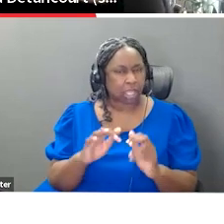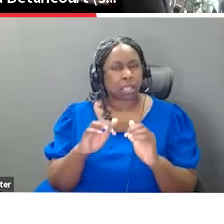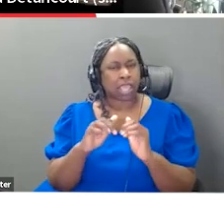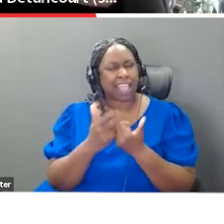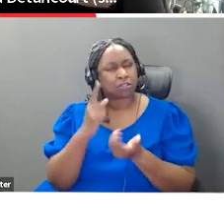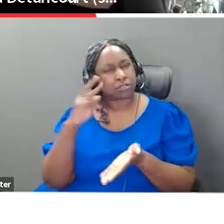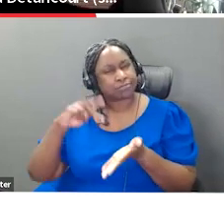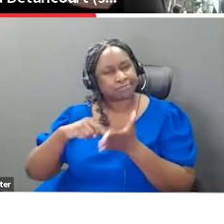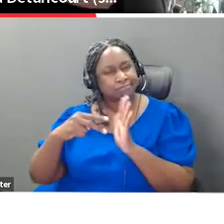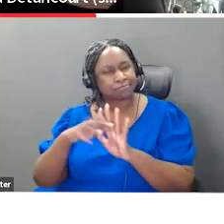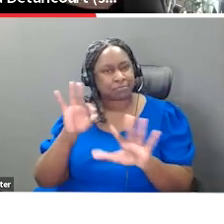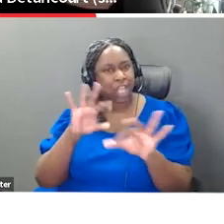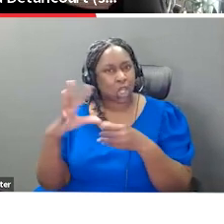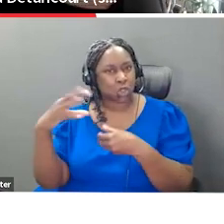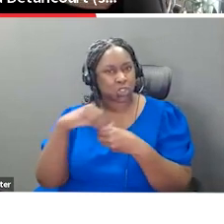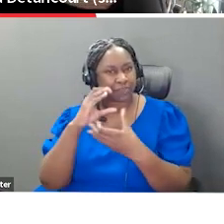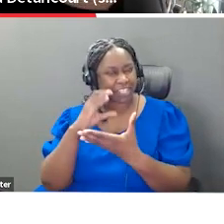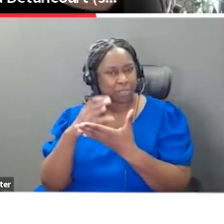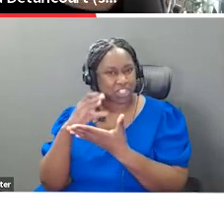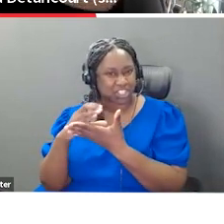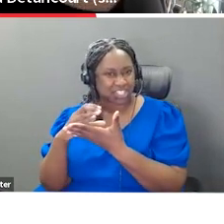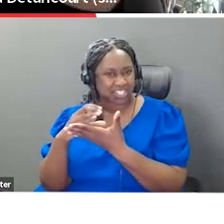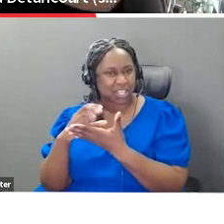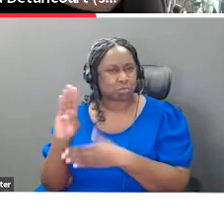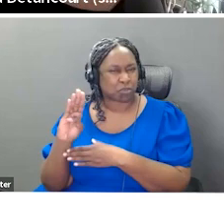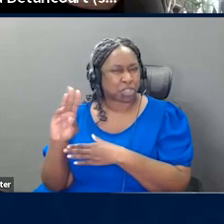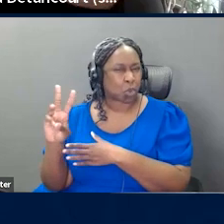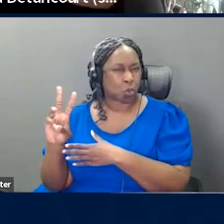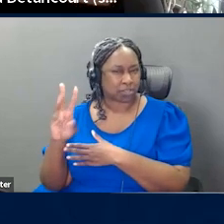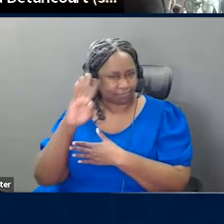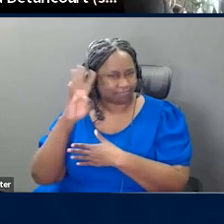choose inclusive images that we've created at Brevity and Wit.